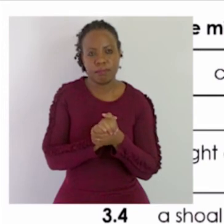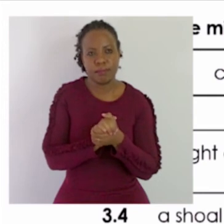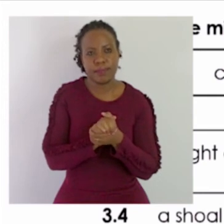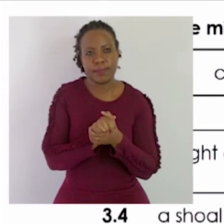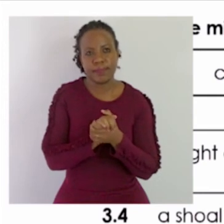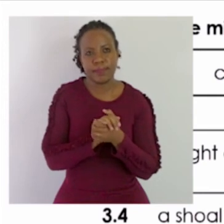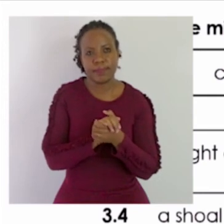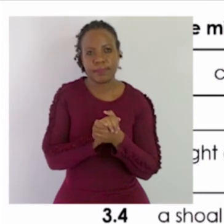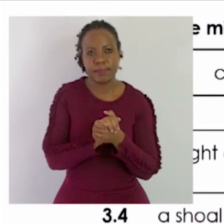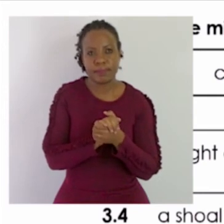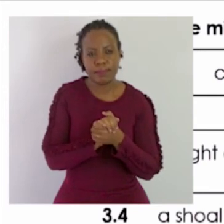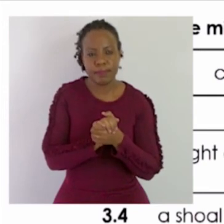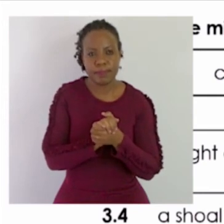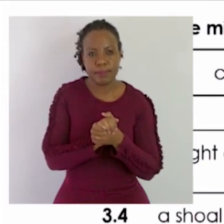birds.